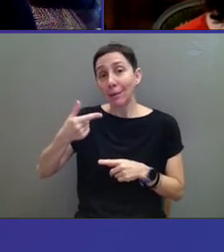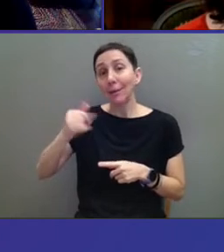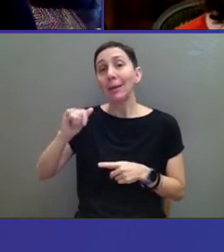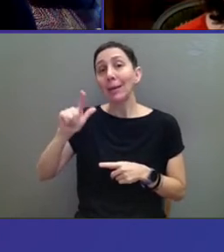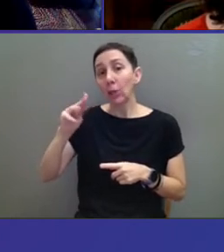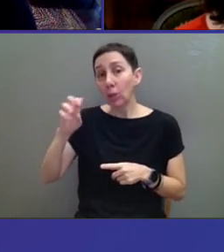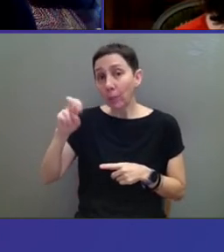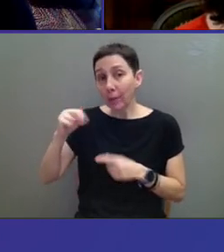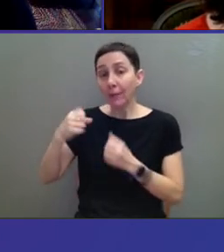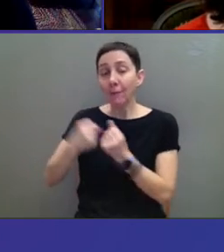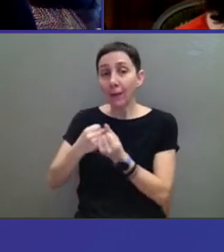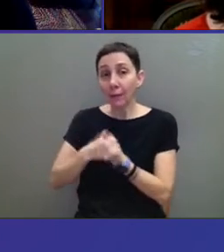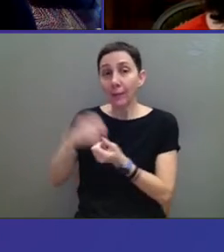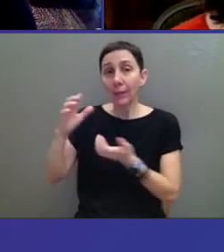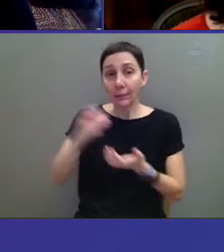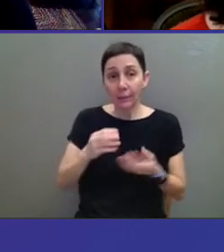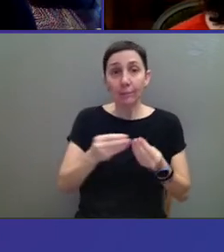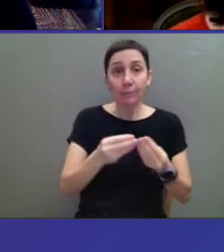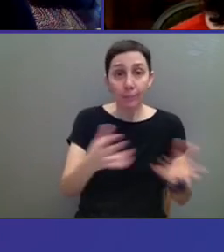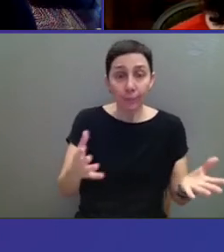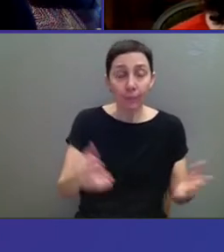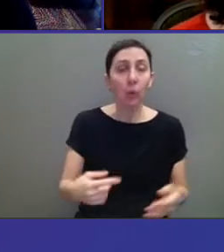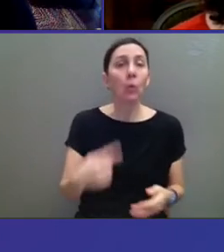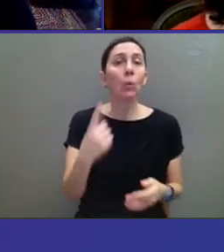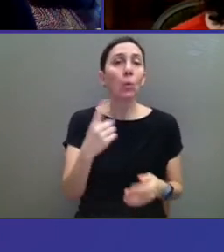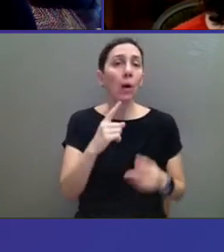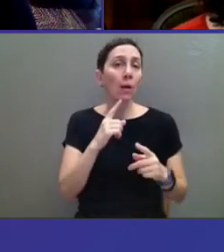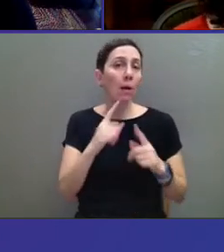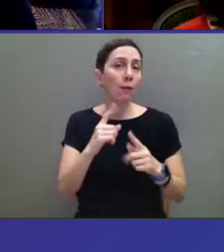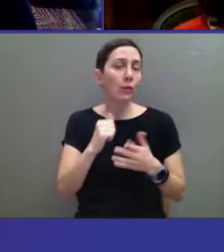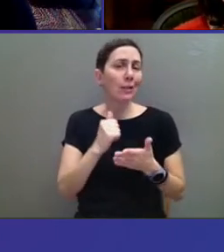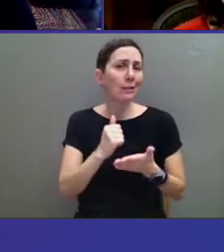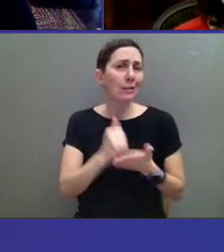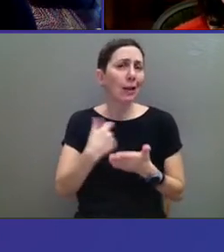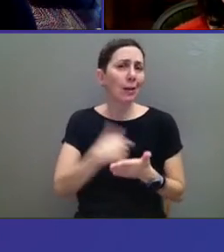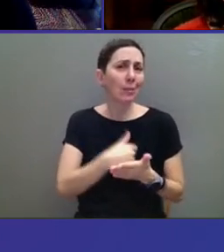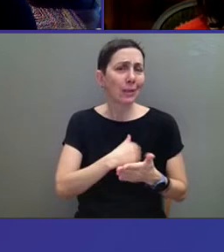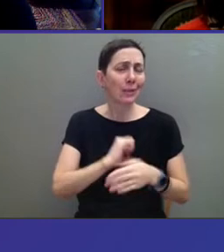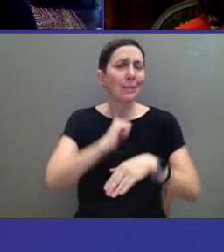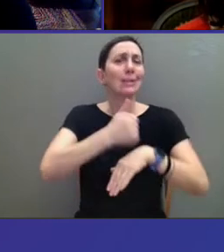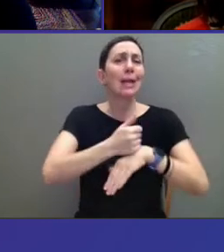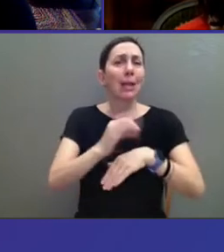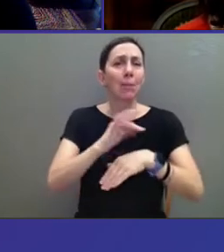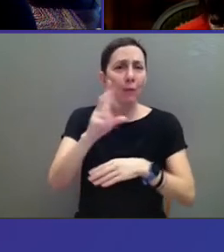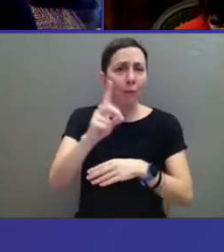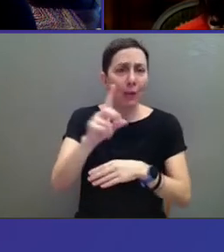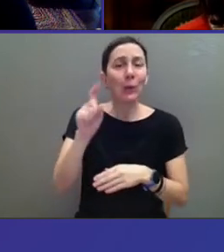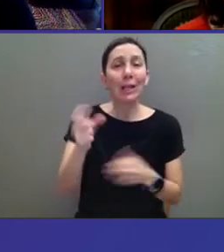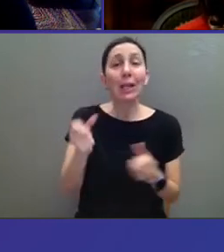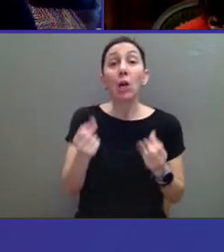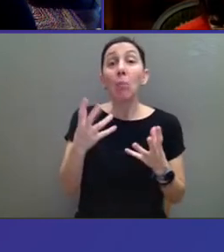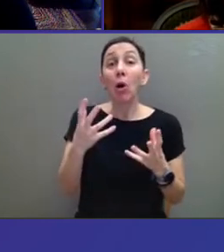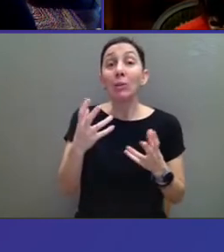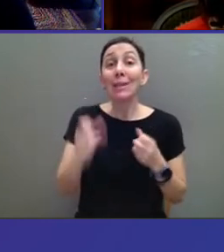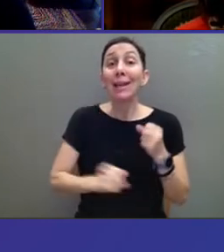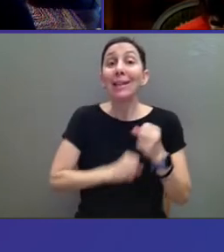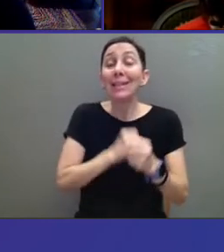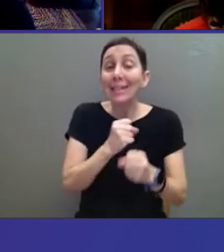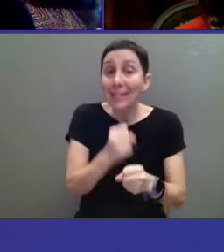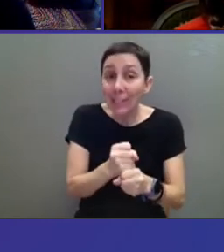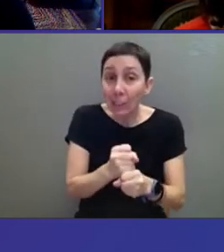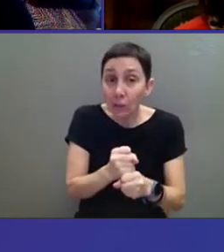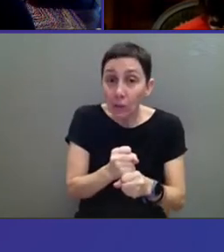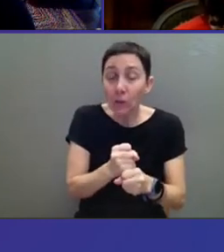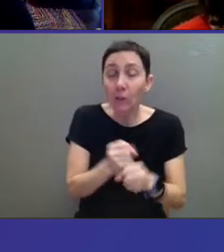one of the conversations that informed the creation of this fund was the need for multi-year general operating support for these smallest